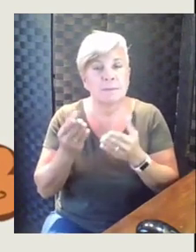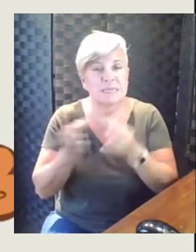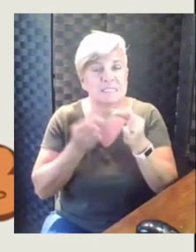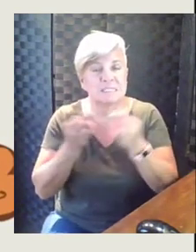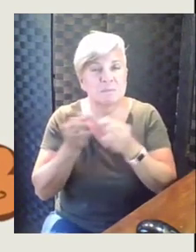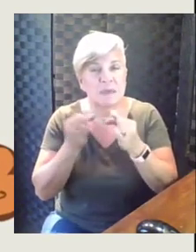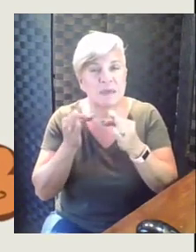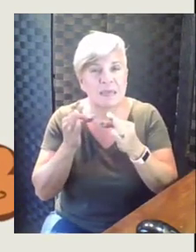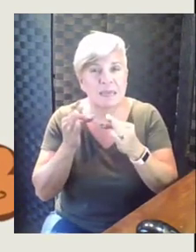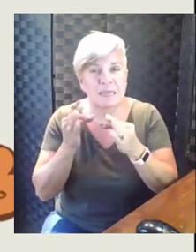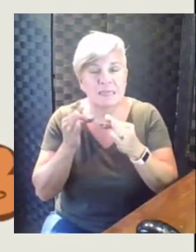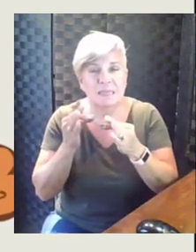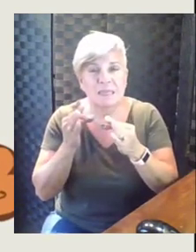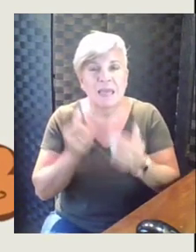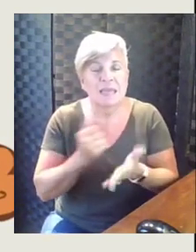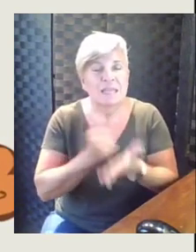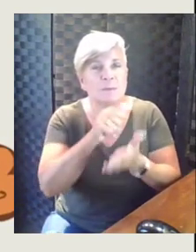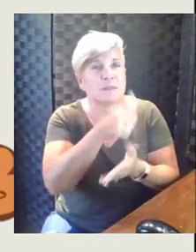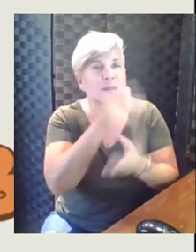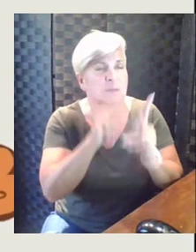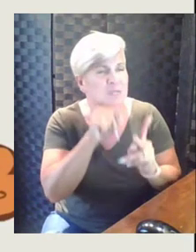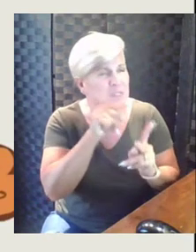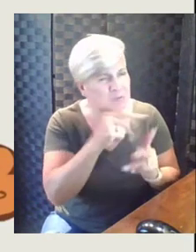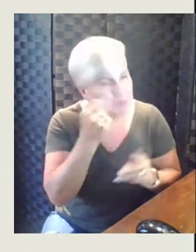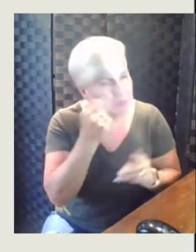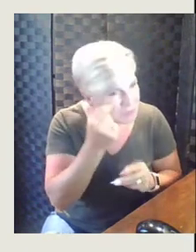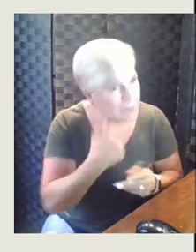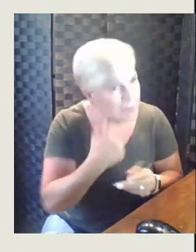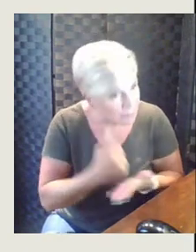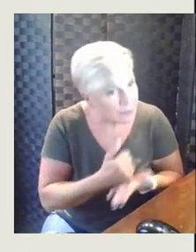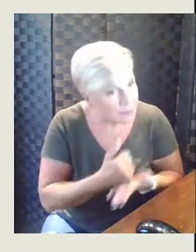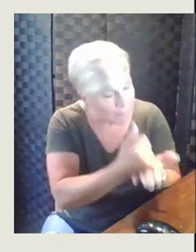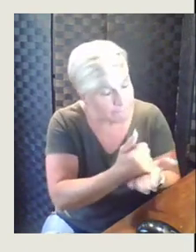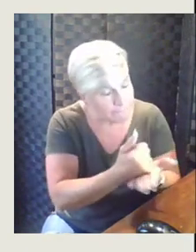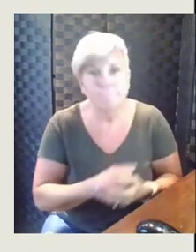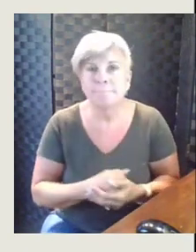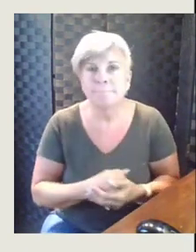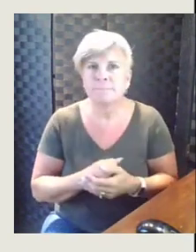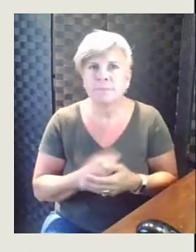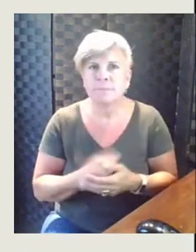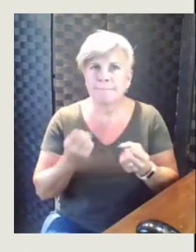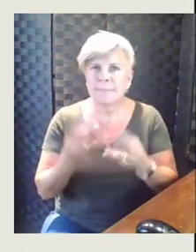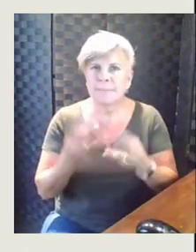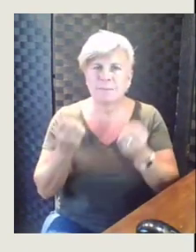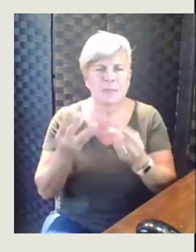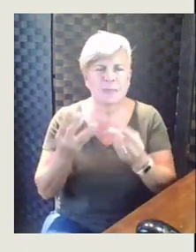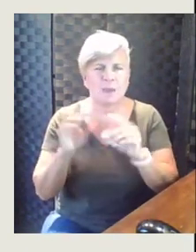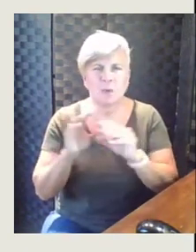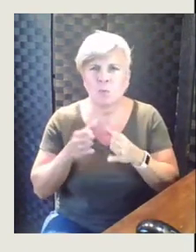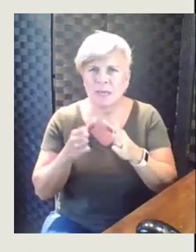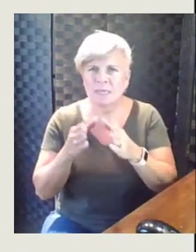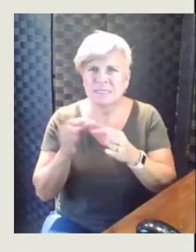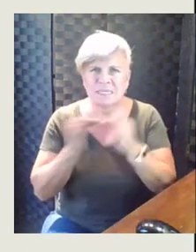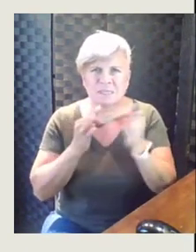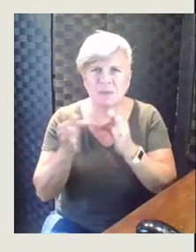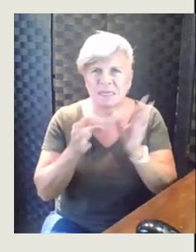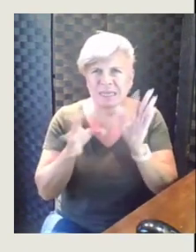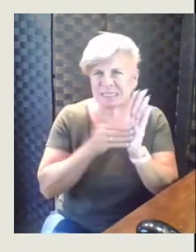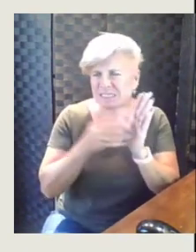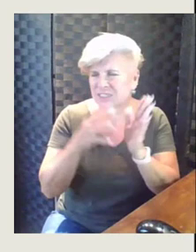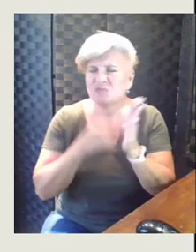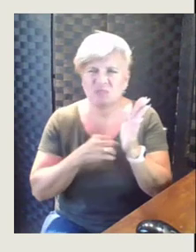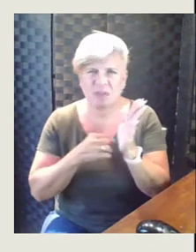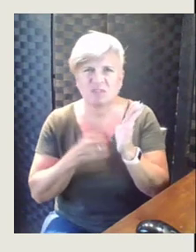solve the problem to someone who doesn't understand. There are many ways to explain your solution to an addition or